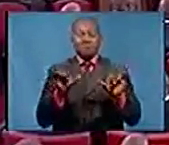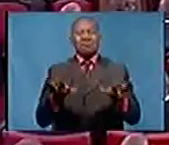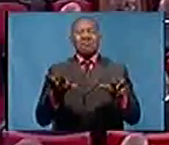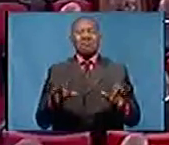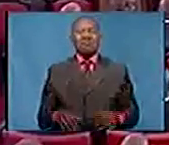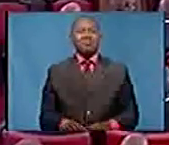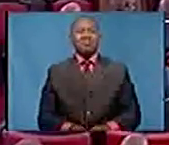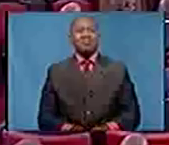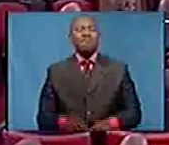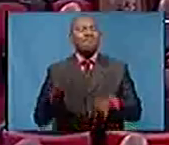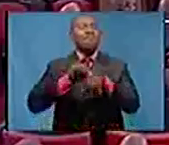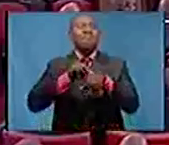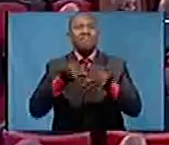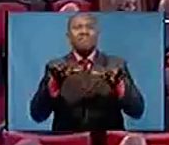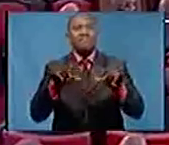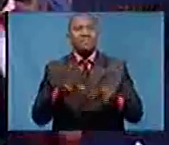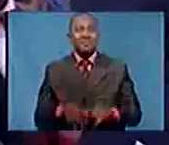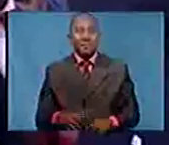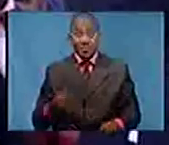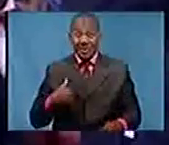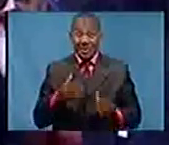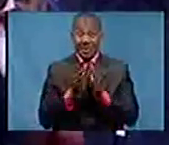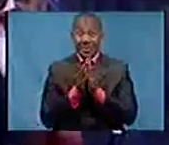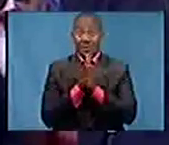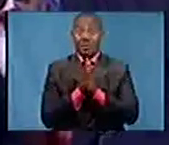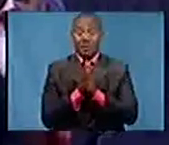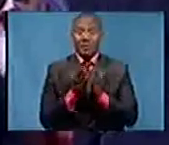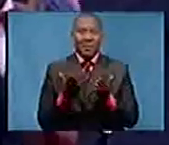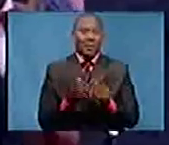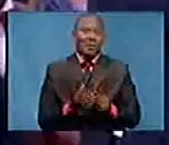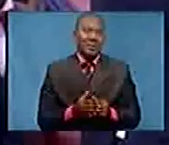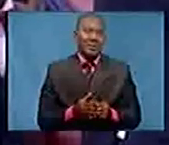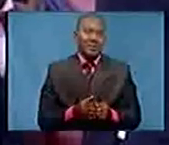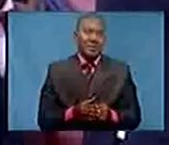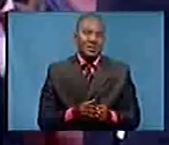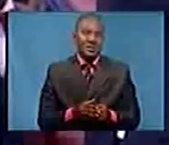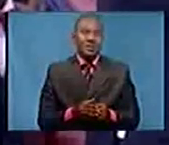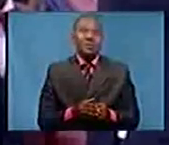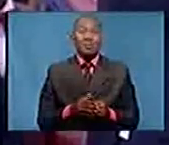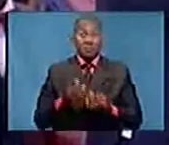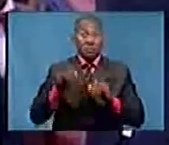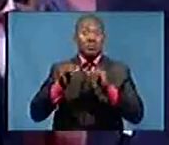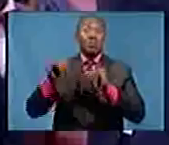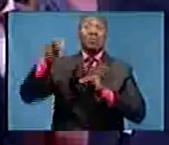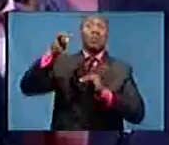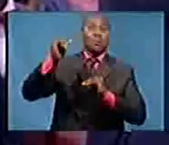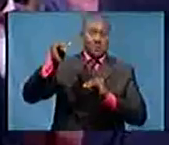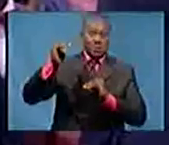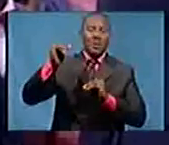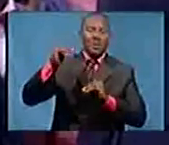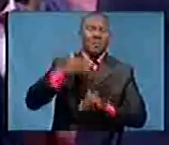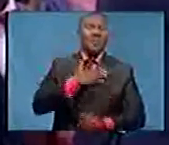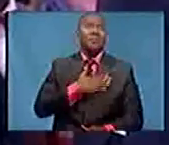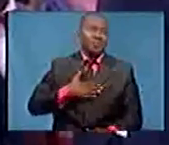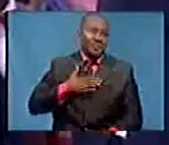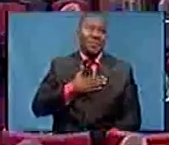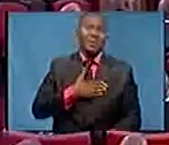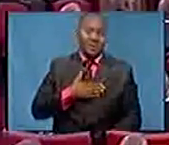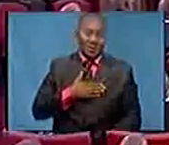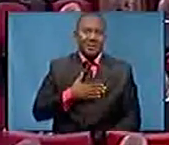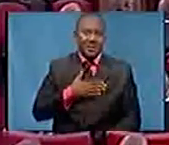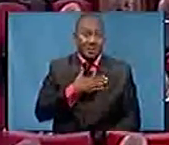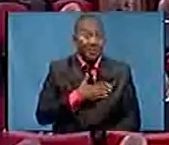very, very normal. But Lord, I pray that it doesn't go beyond the normal. No,